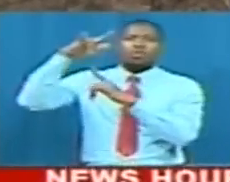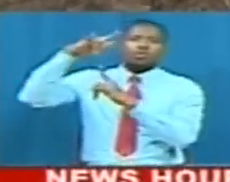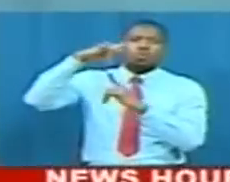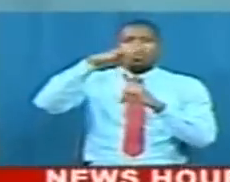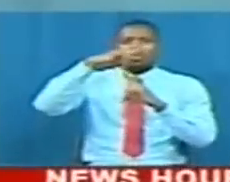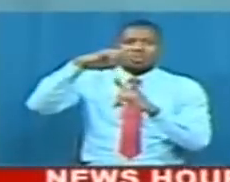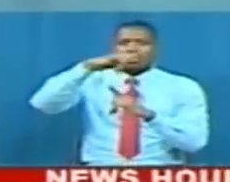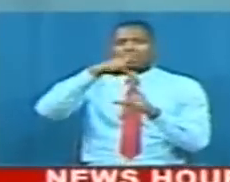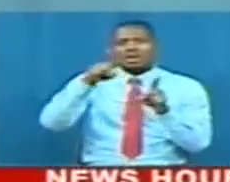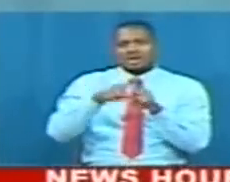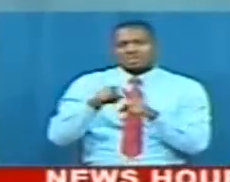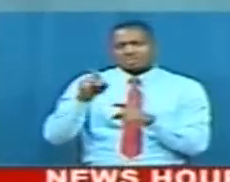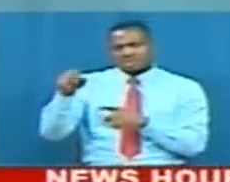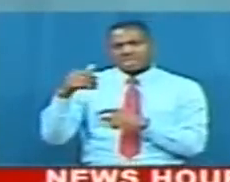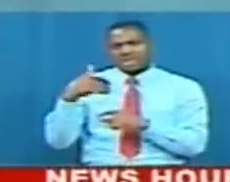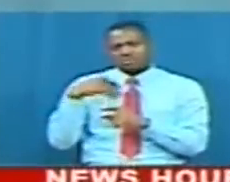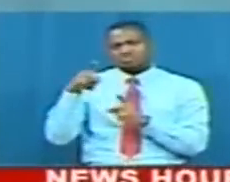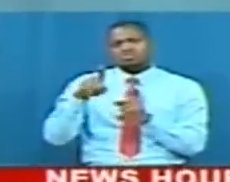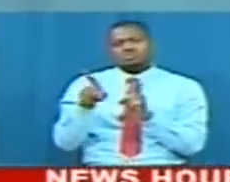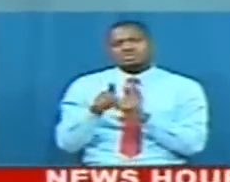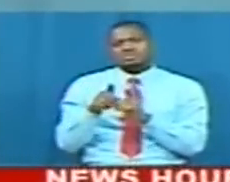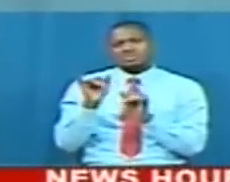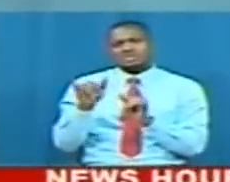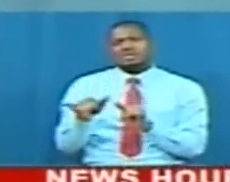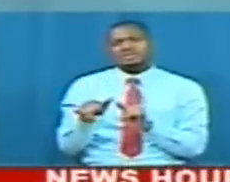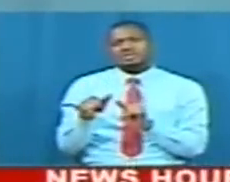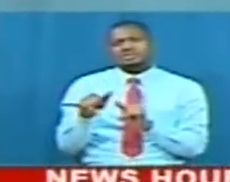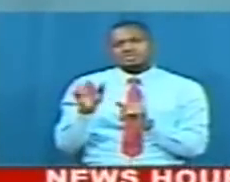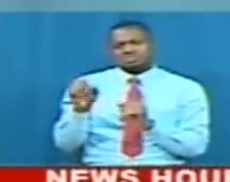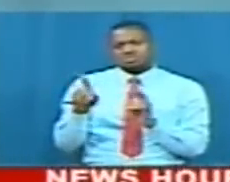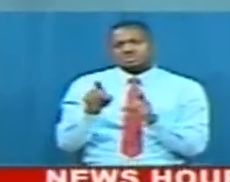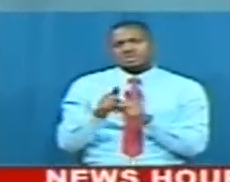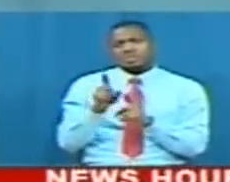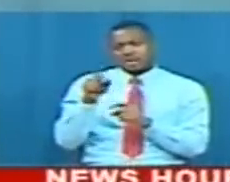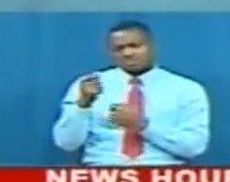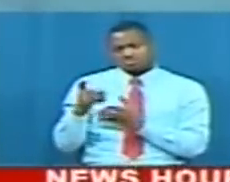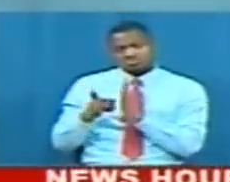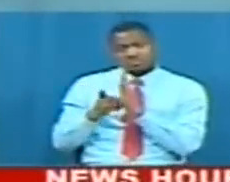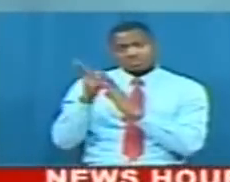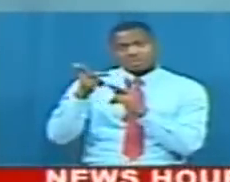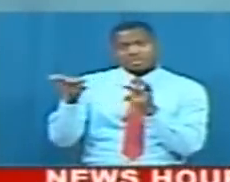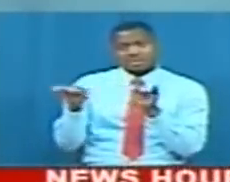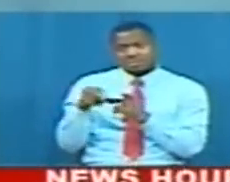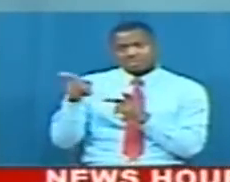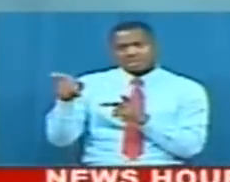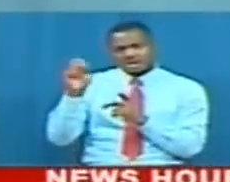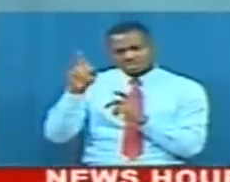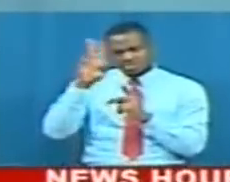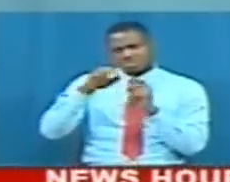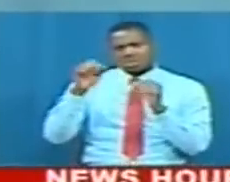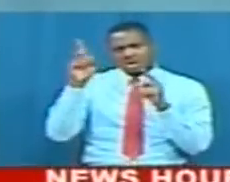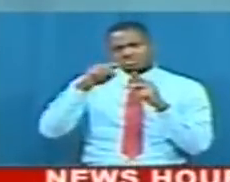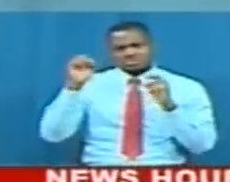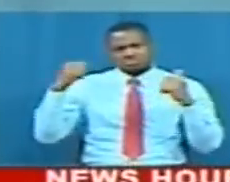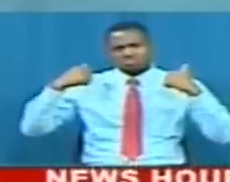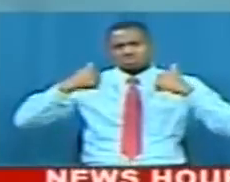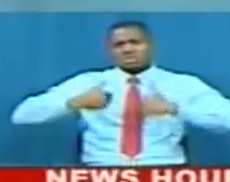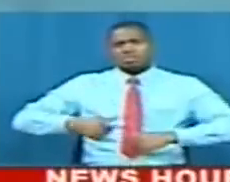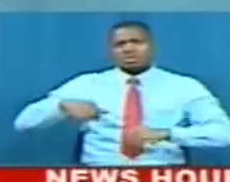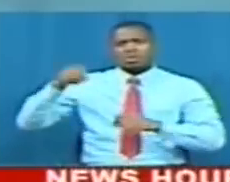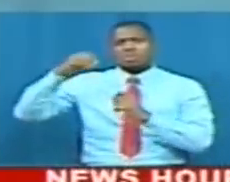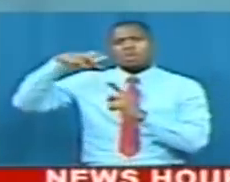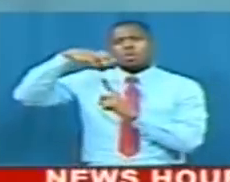is flat. There's no obstruction. So if you can divide the place into a paragliding